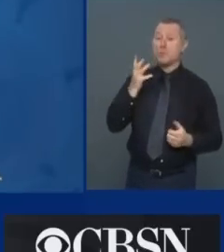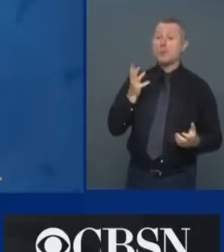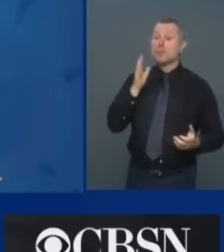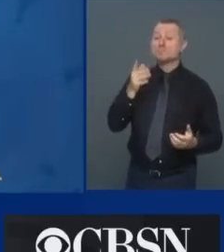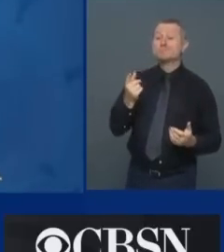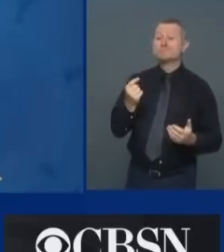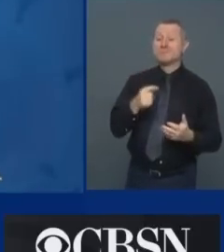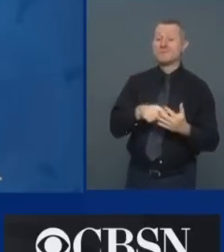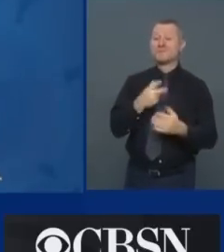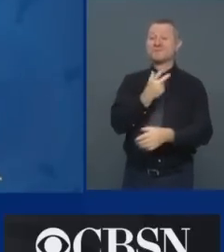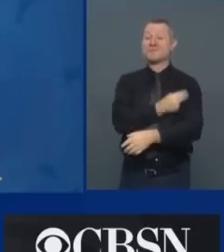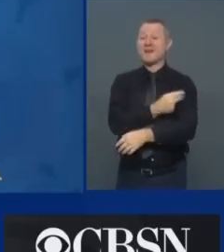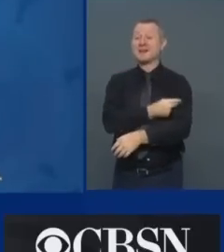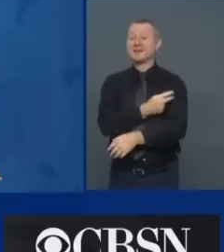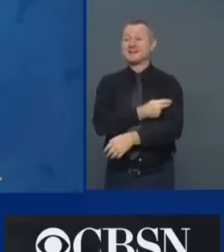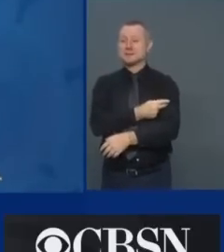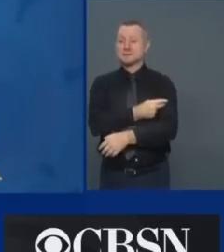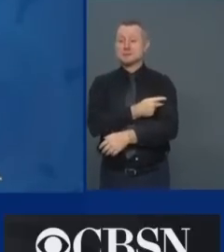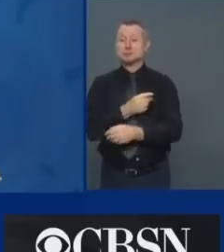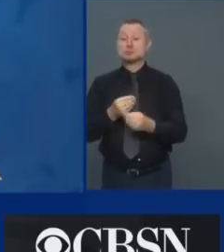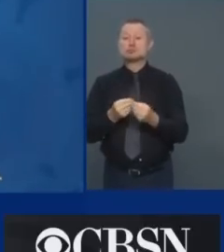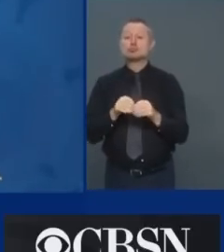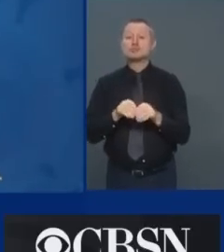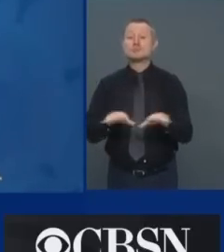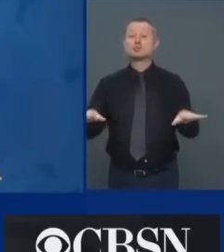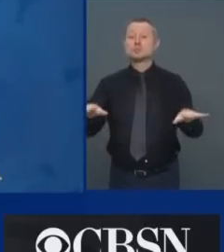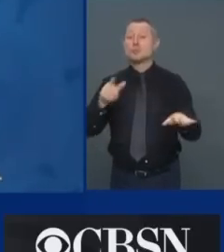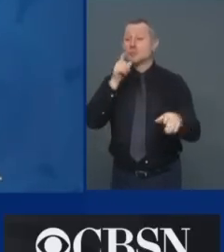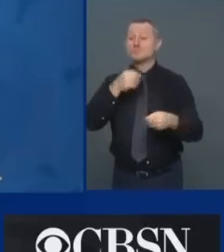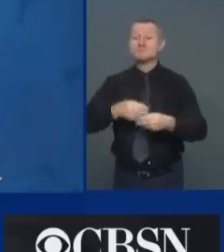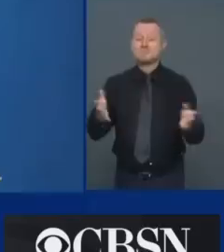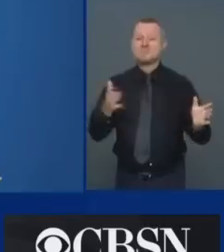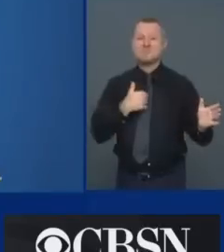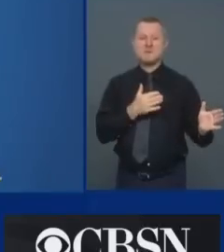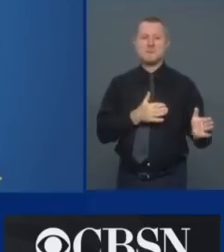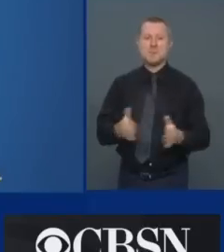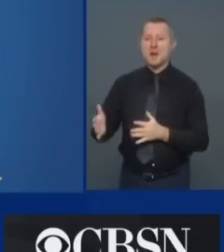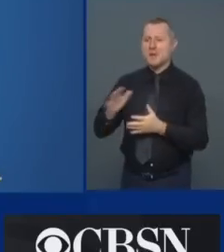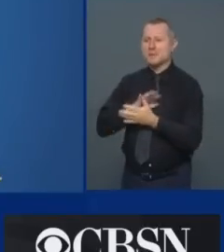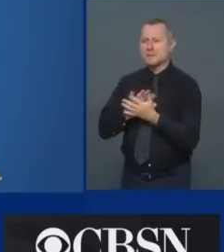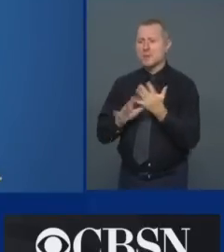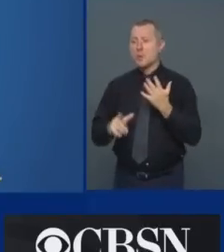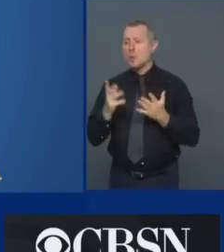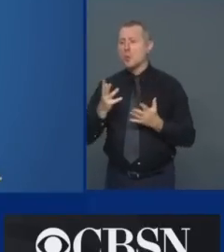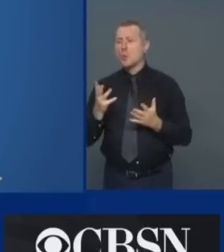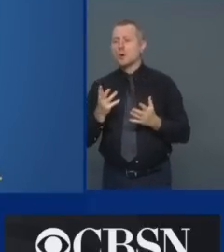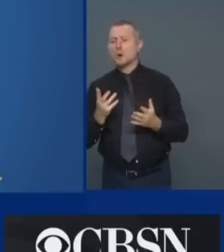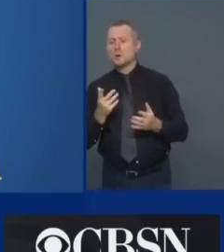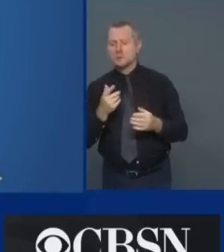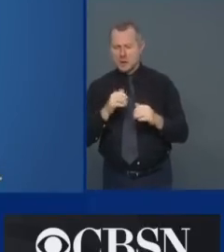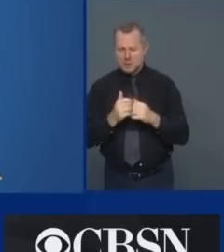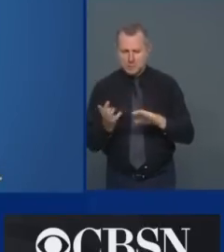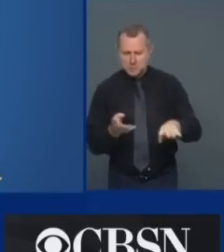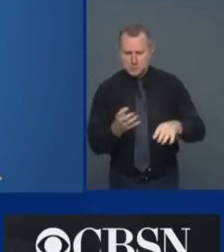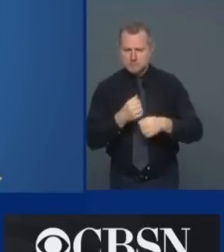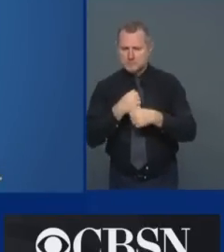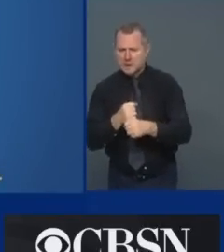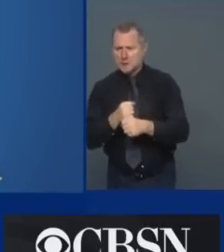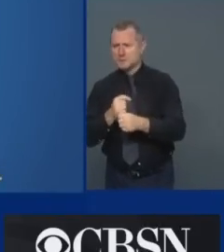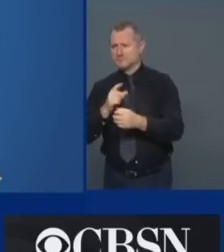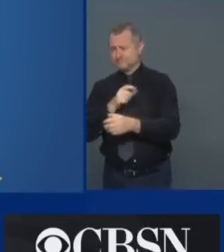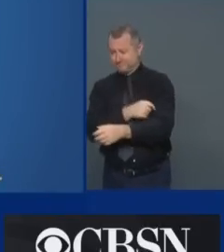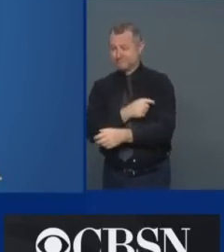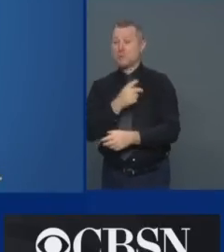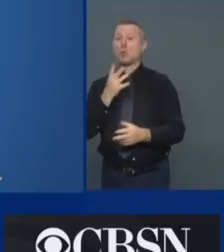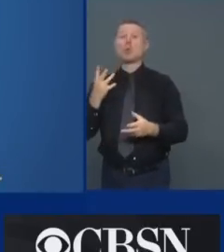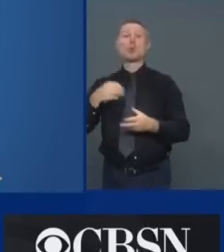and implementation plan on how we will do it. The vaccine plan will include